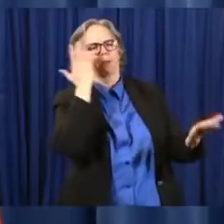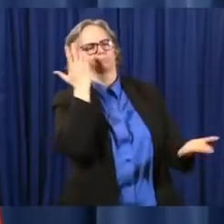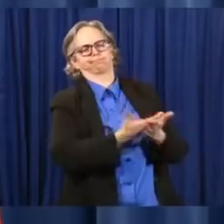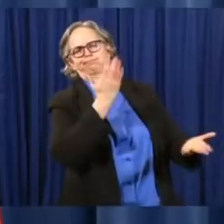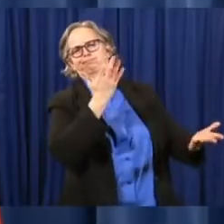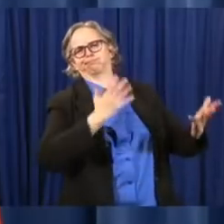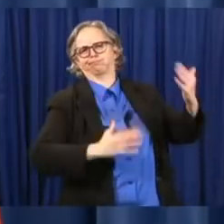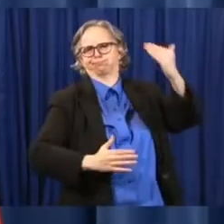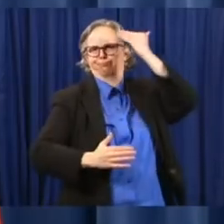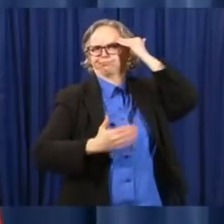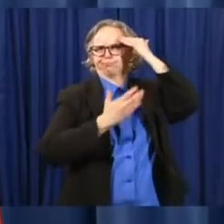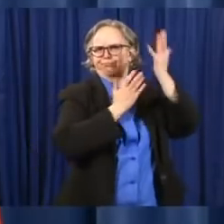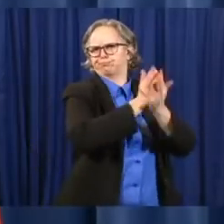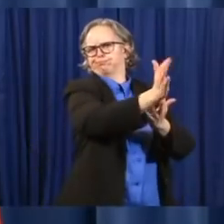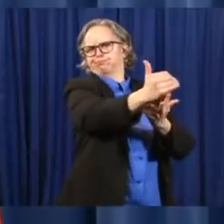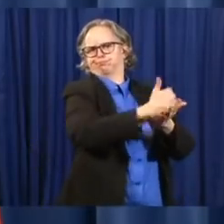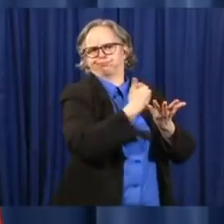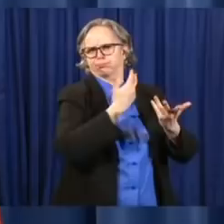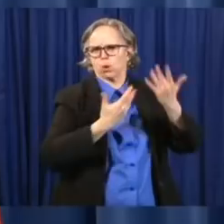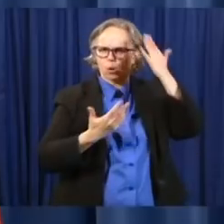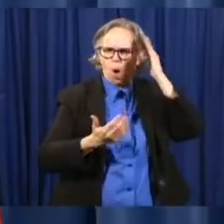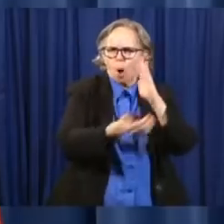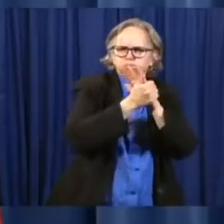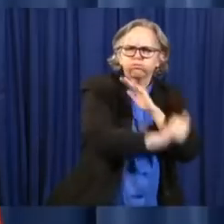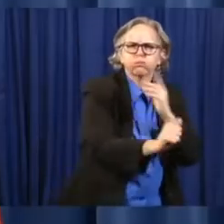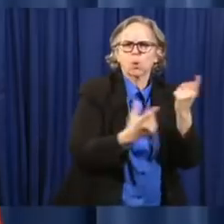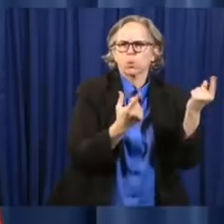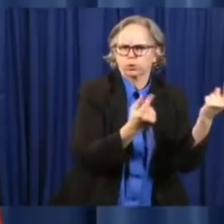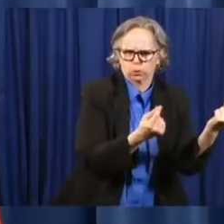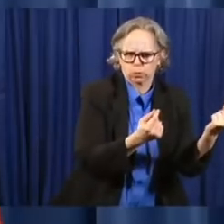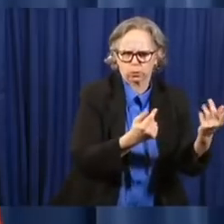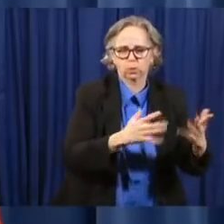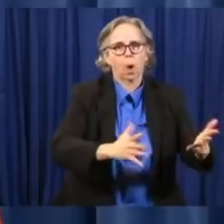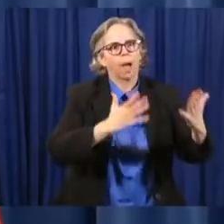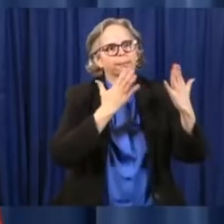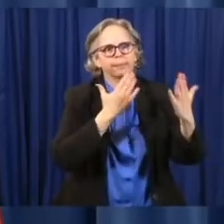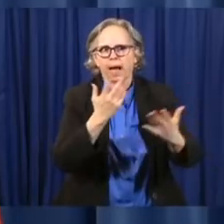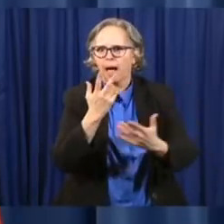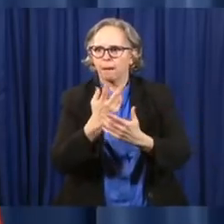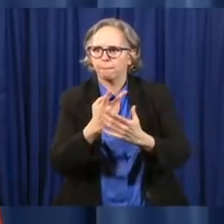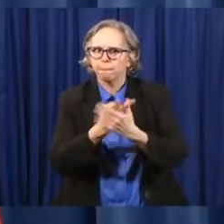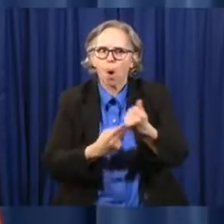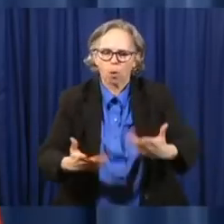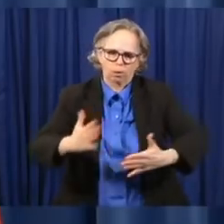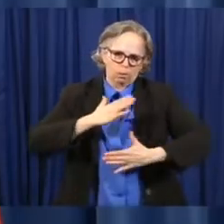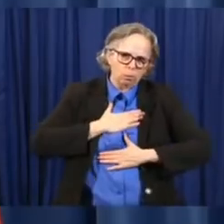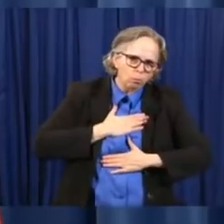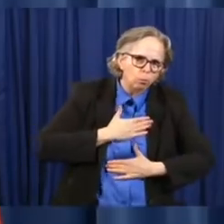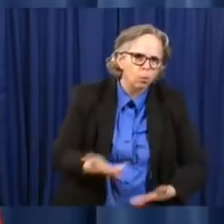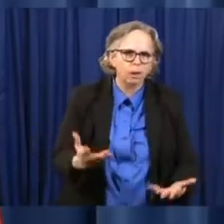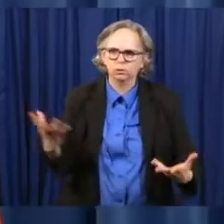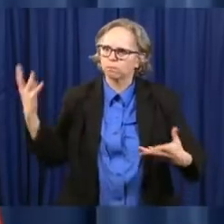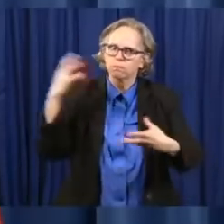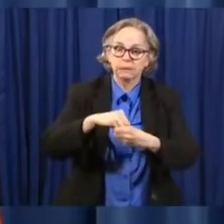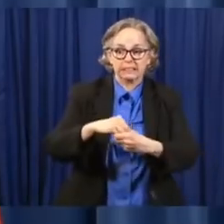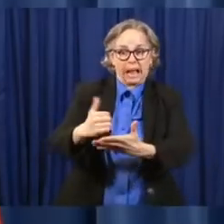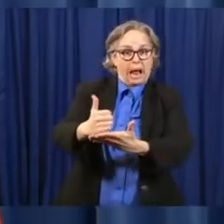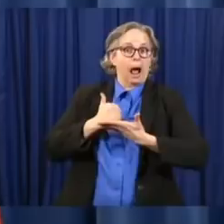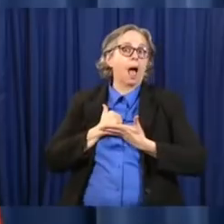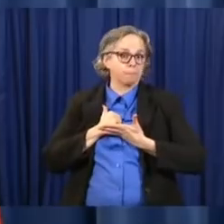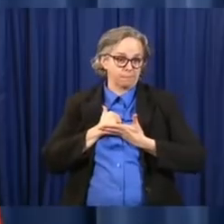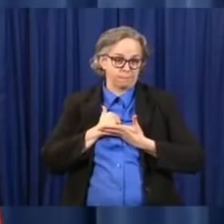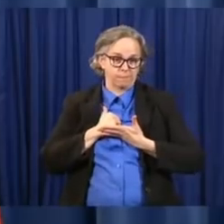and I'm very grateful that they were willing to come forward to help me, to help the state of Ohio as we move